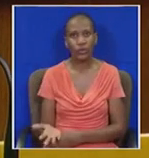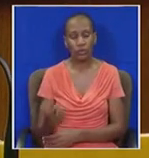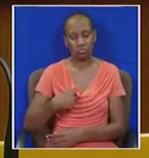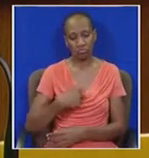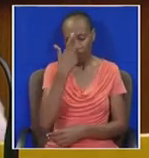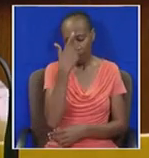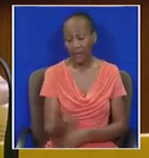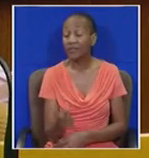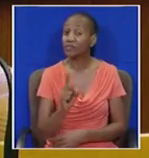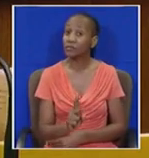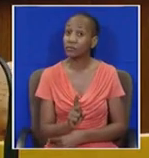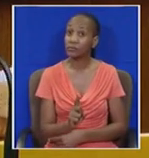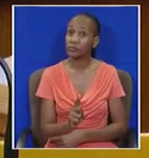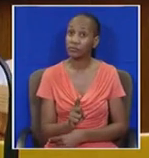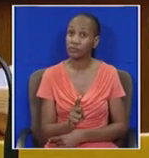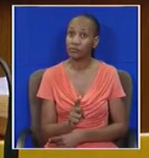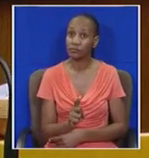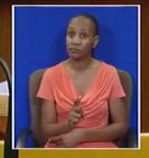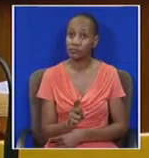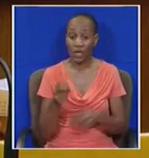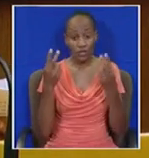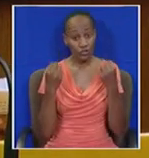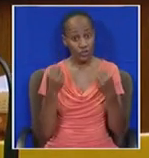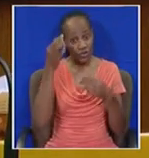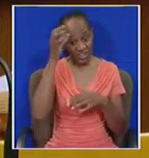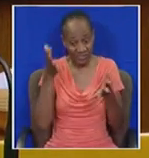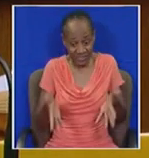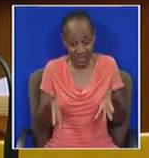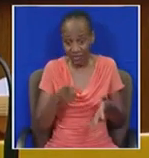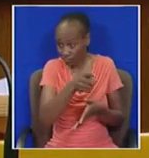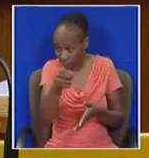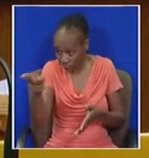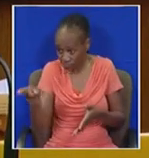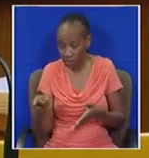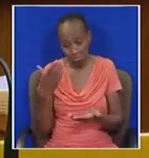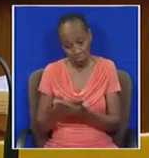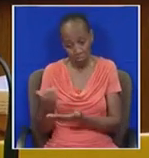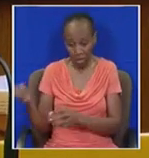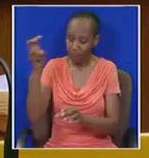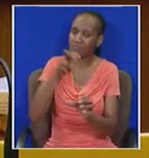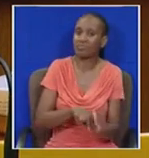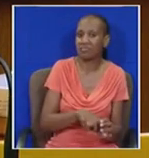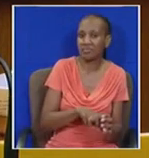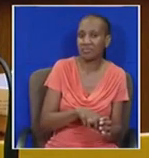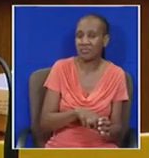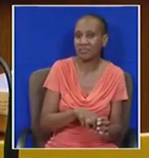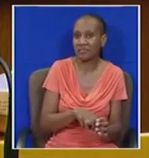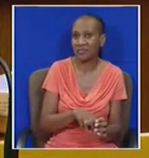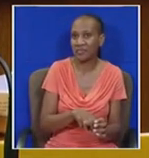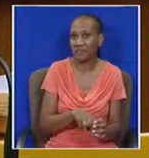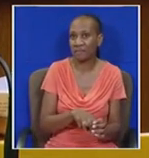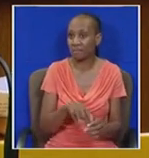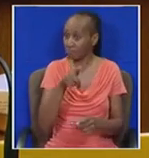believe that you will, in this new government, with the new leadership, you will